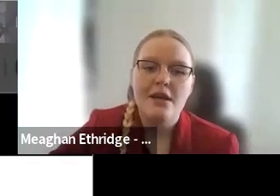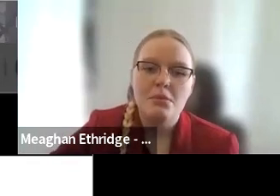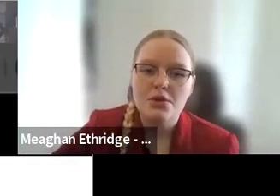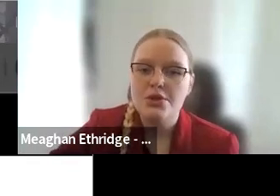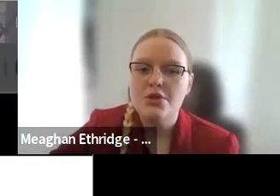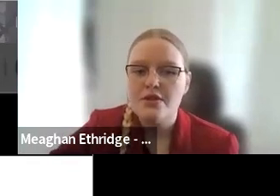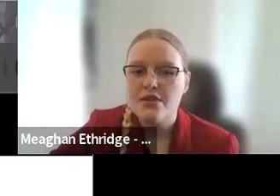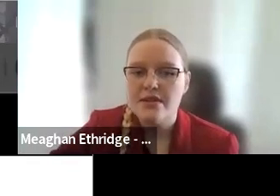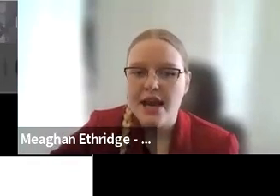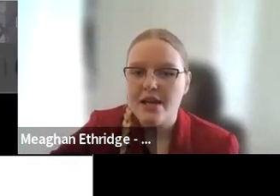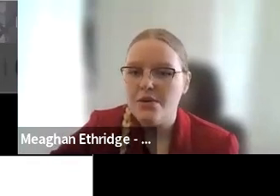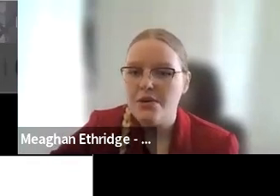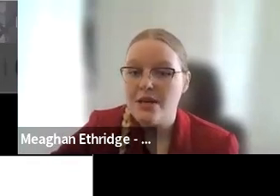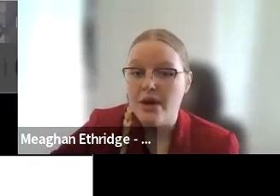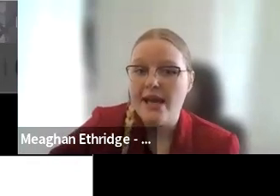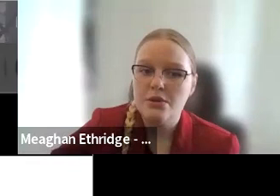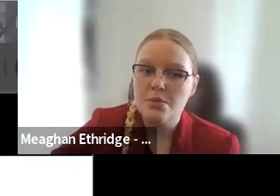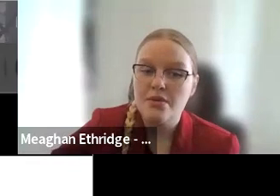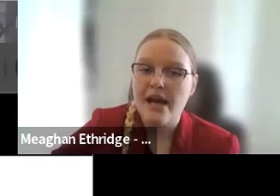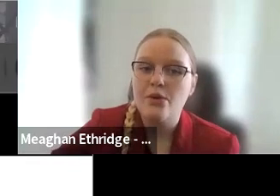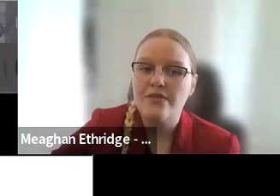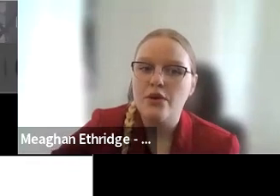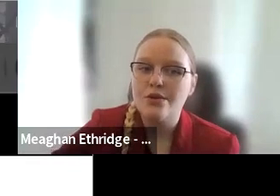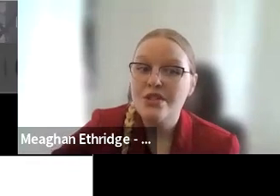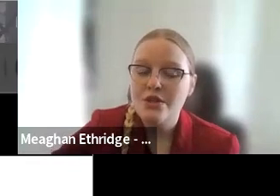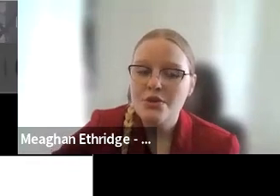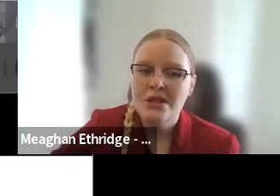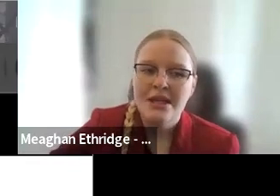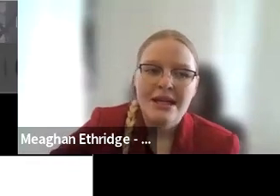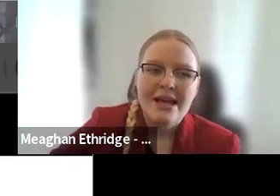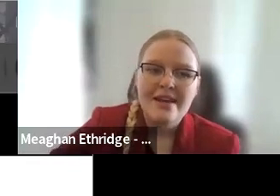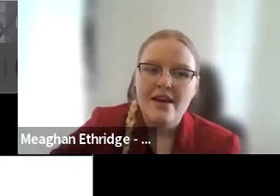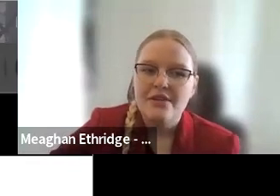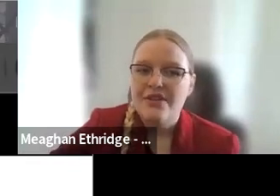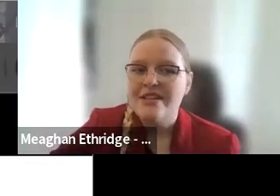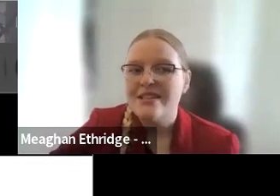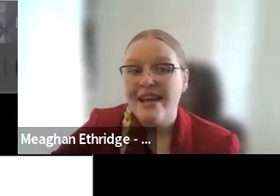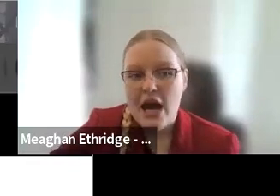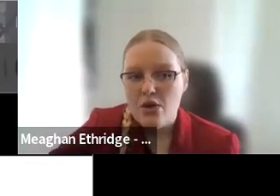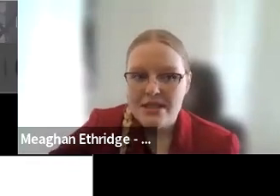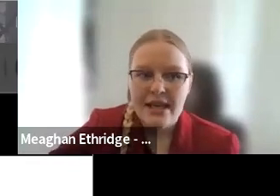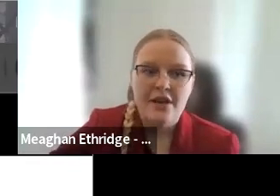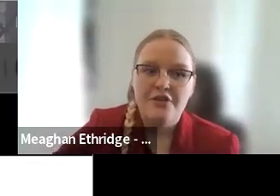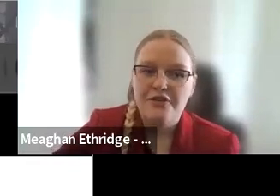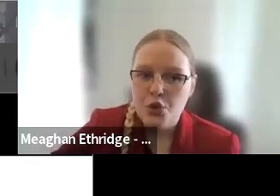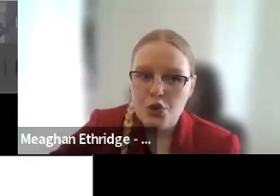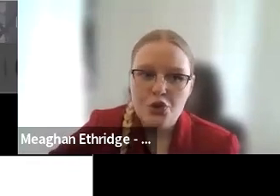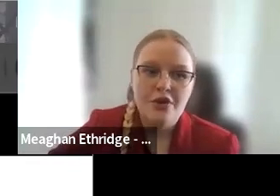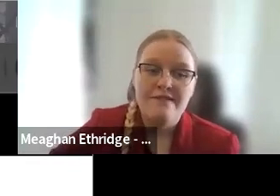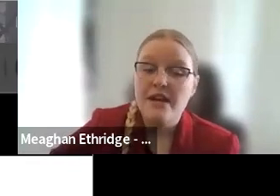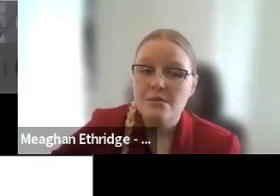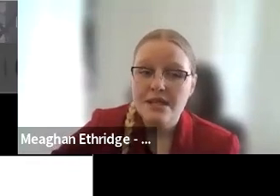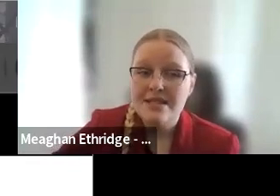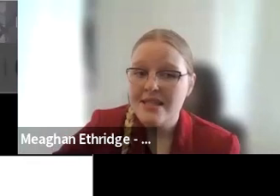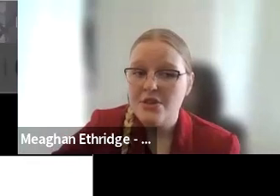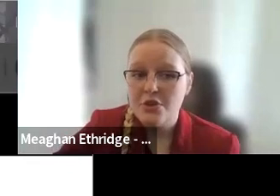do have a multitude of service categories that we're able to provide referrals to, and they cover things like housing,